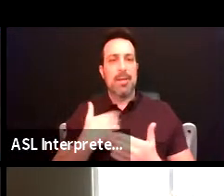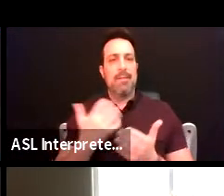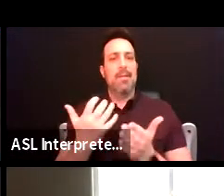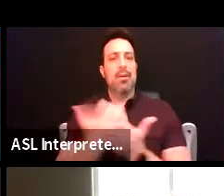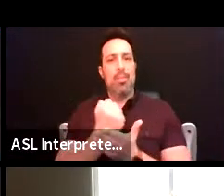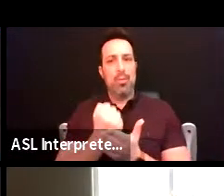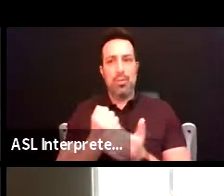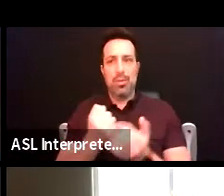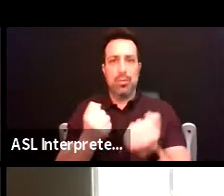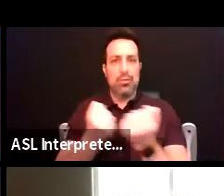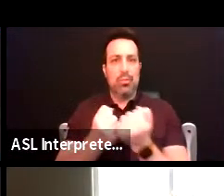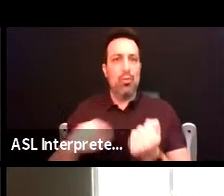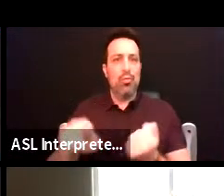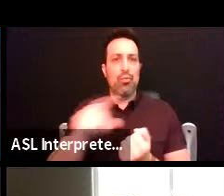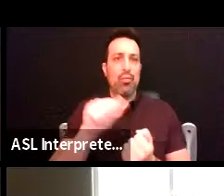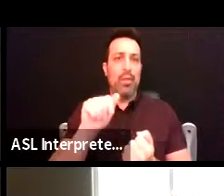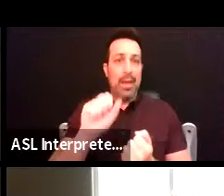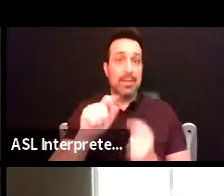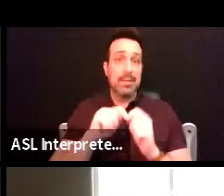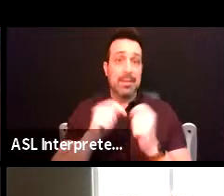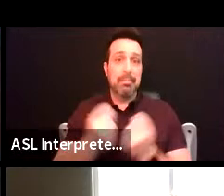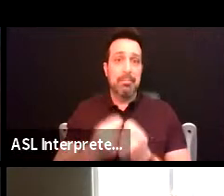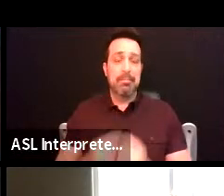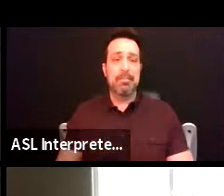to support you as a team. So thanks.